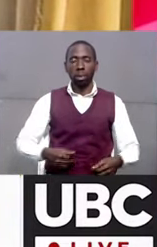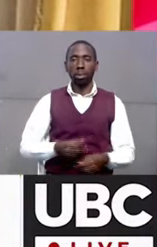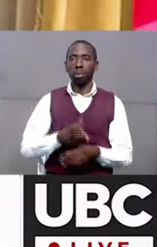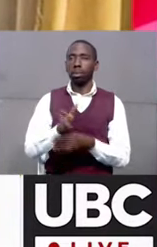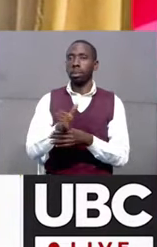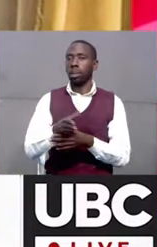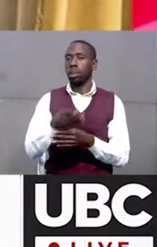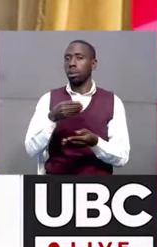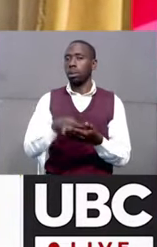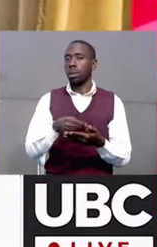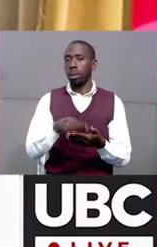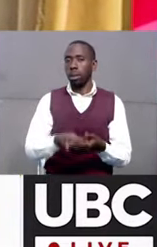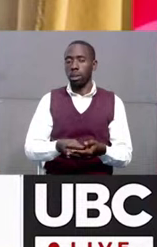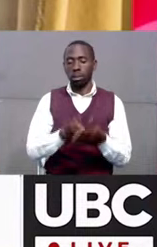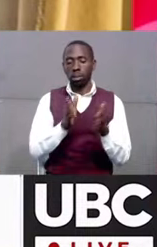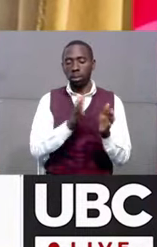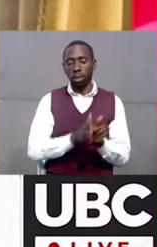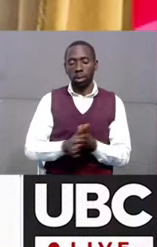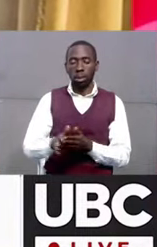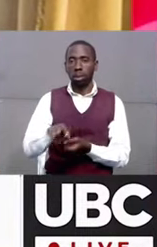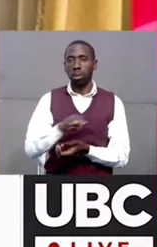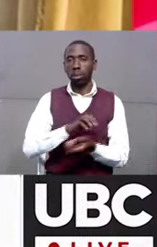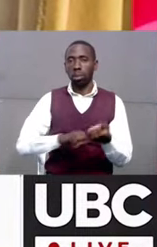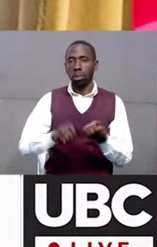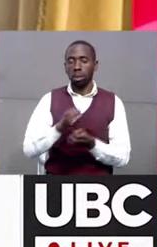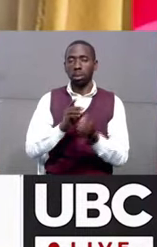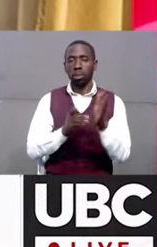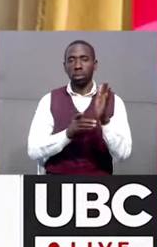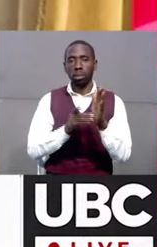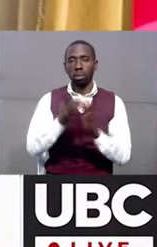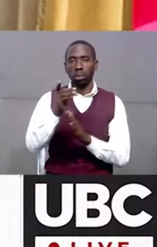Minister of Finance, Planning and Economic Development.